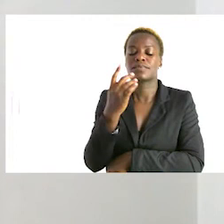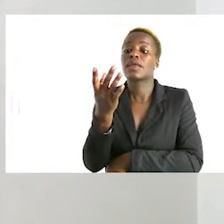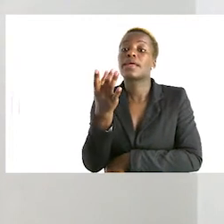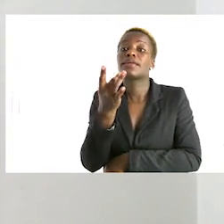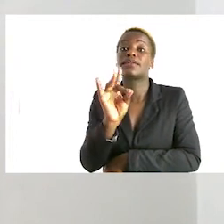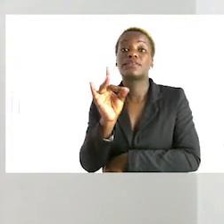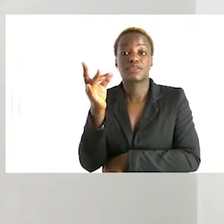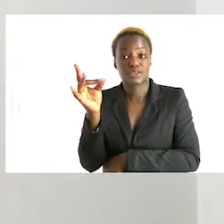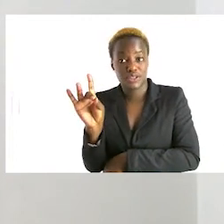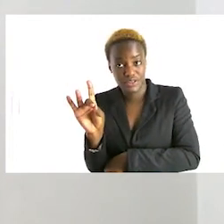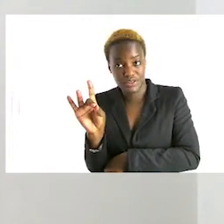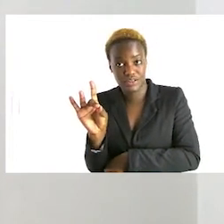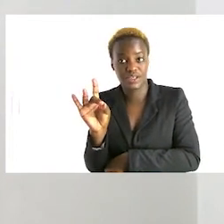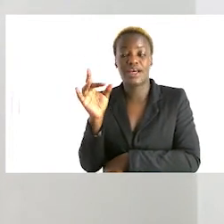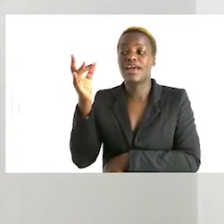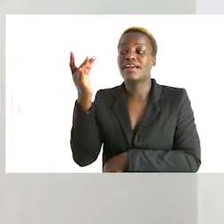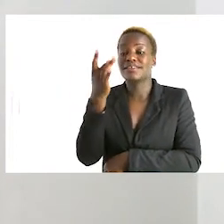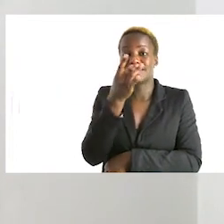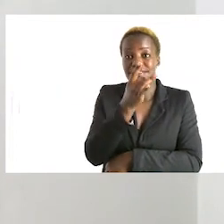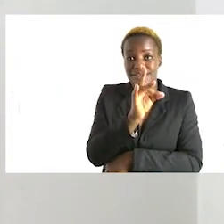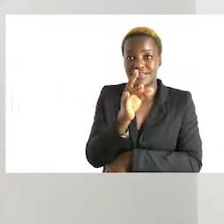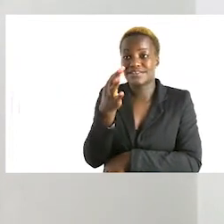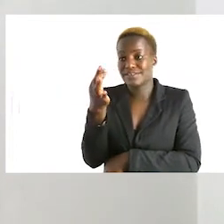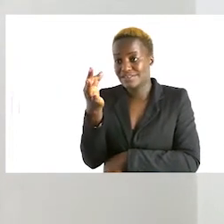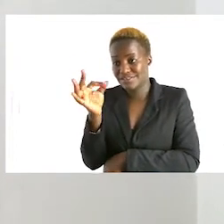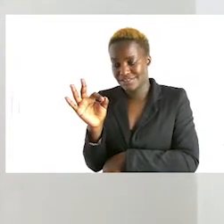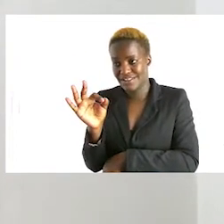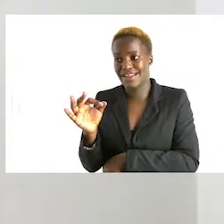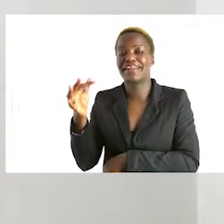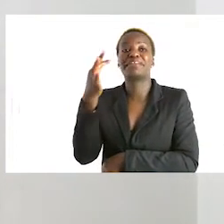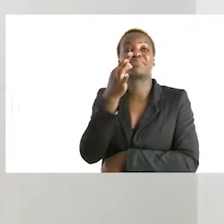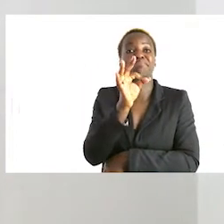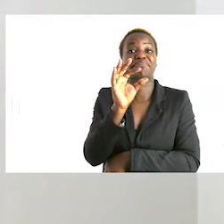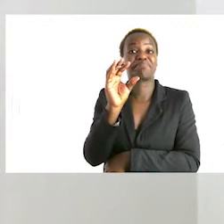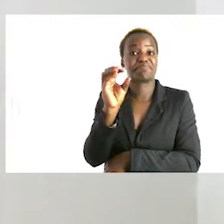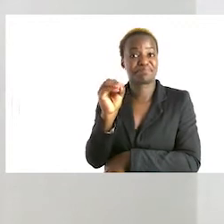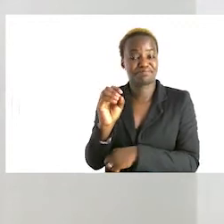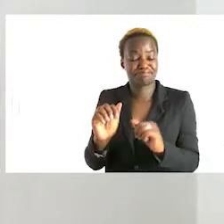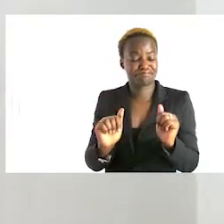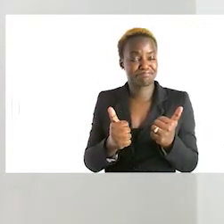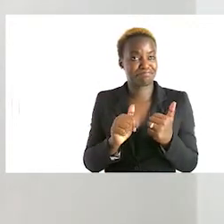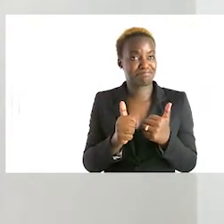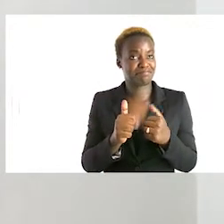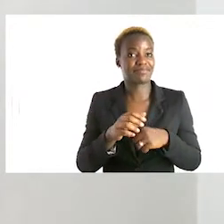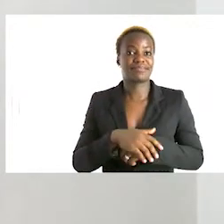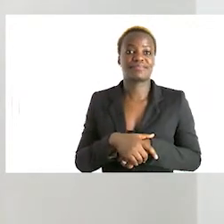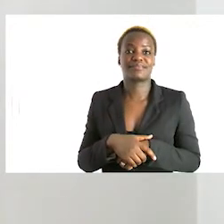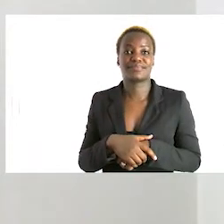88 and 89 and 90. Good. Now let us quickly look on